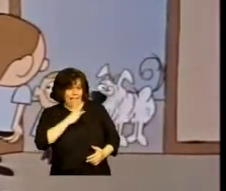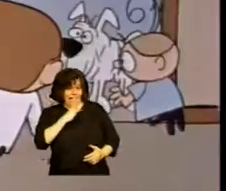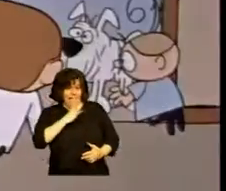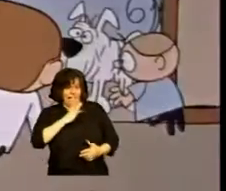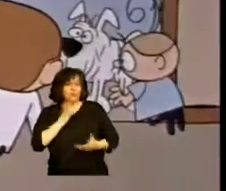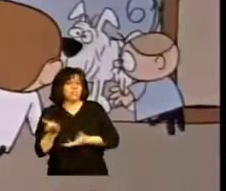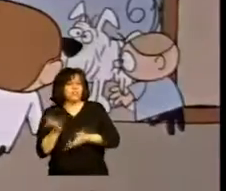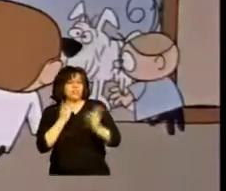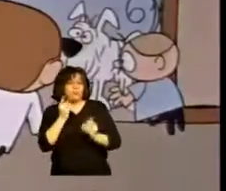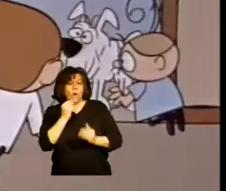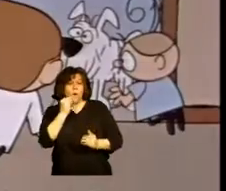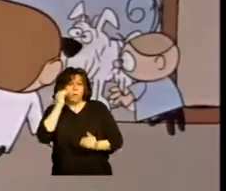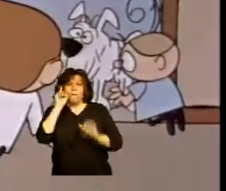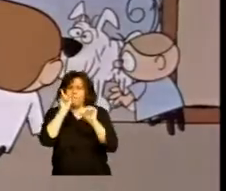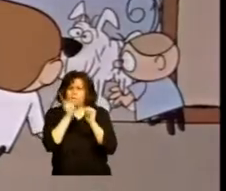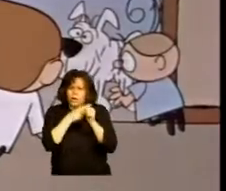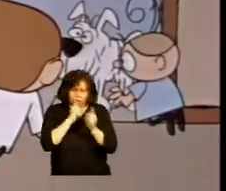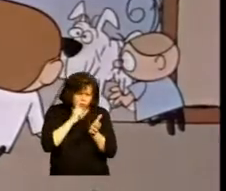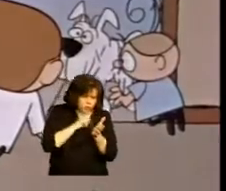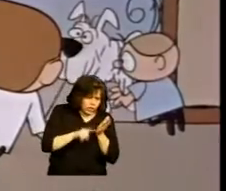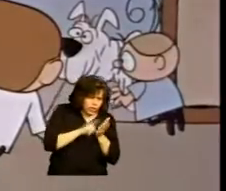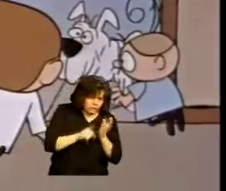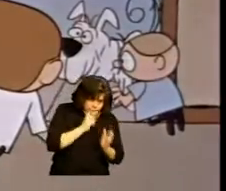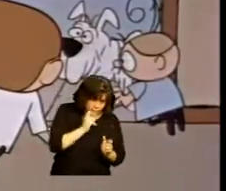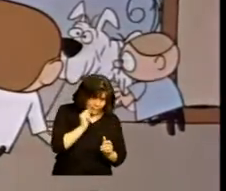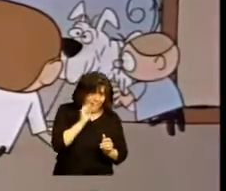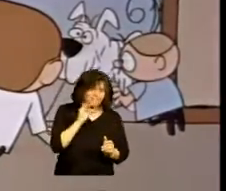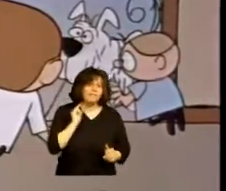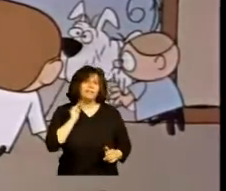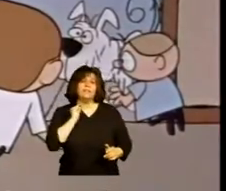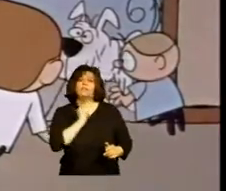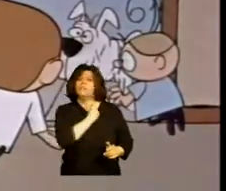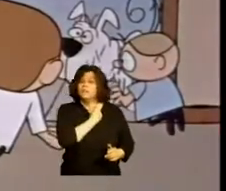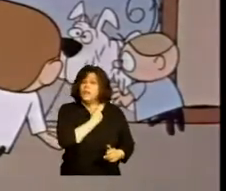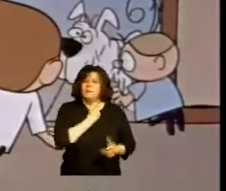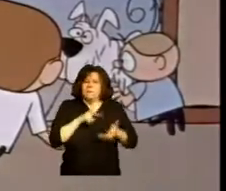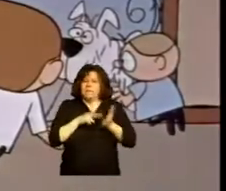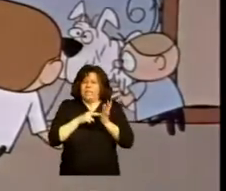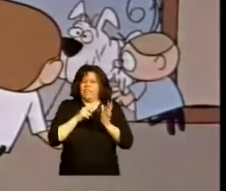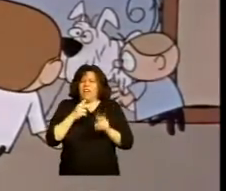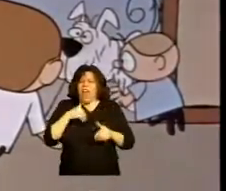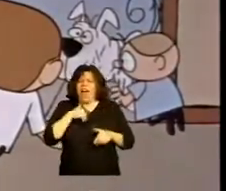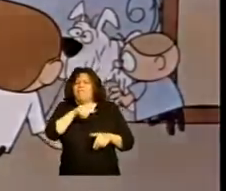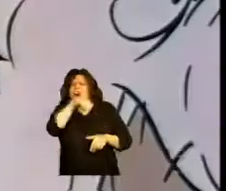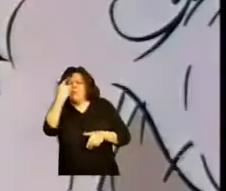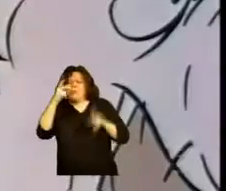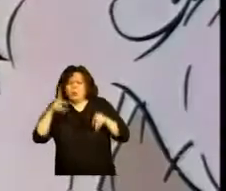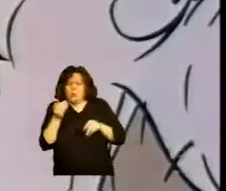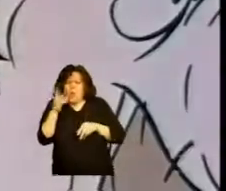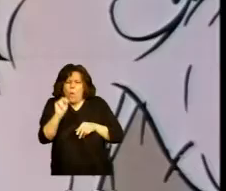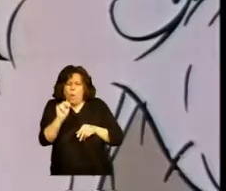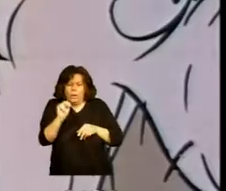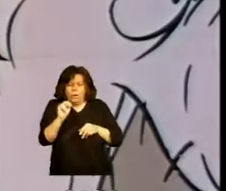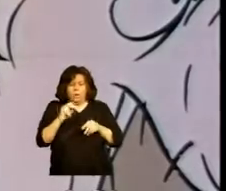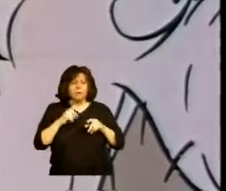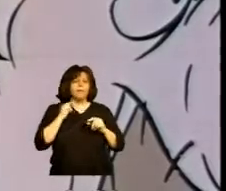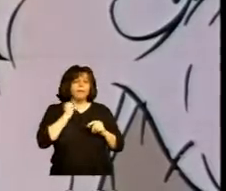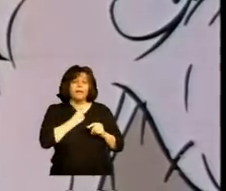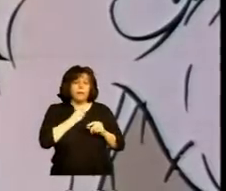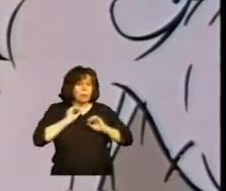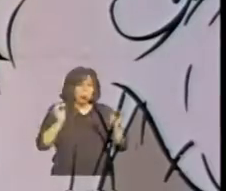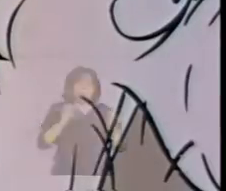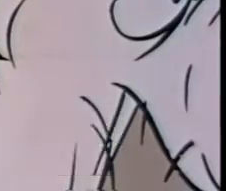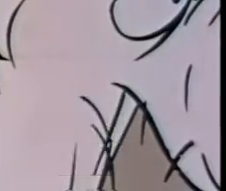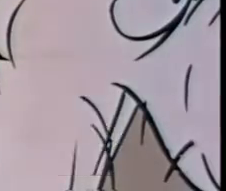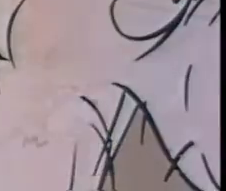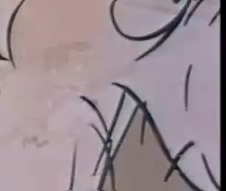dog home, provided, of course, that he had no collar, which would mean that he didn't belong to someone else. And there was no